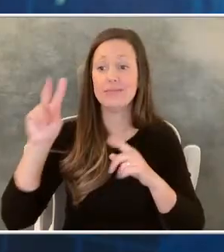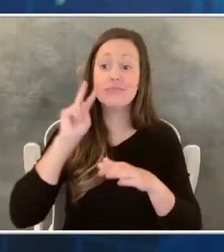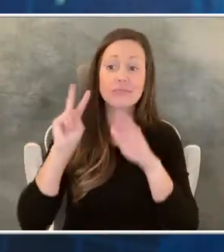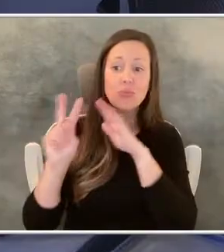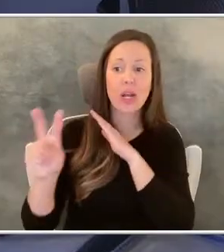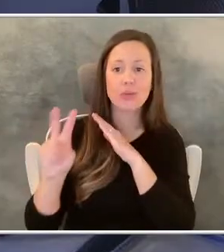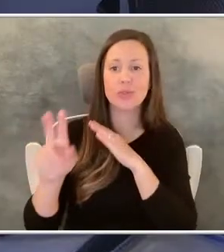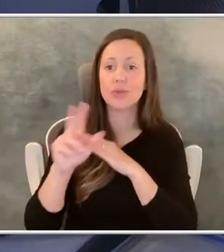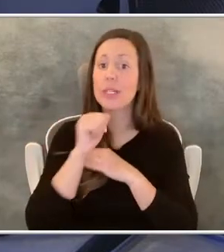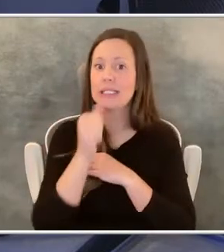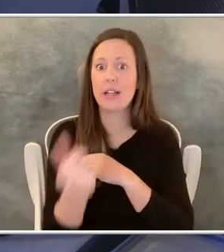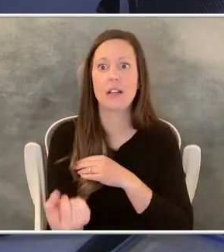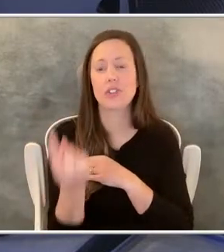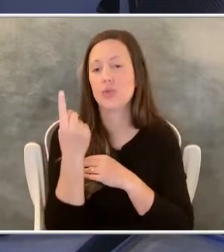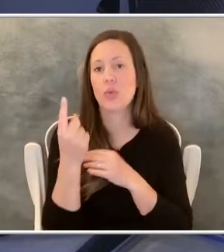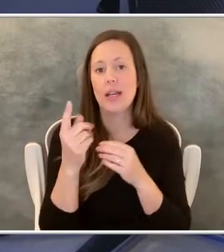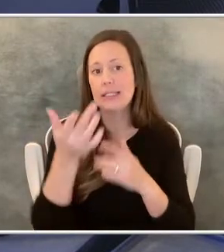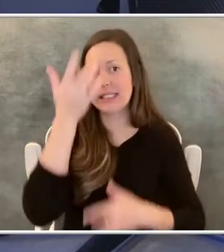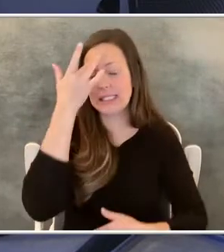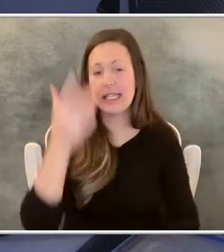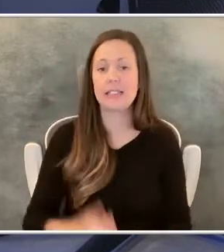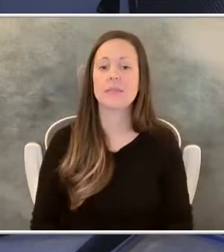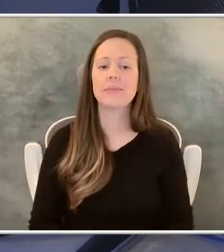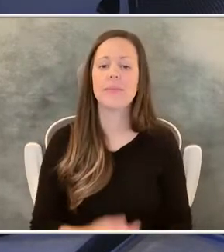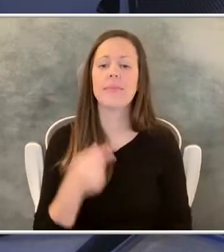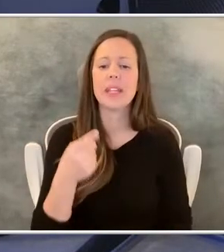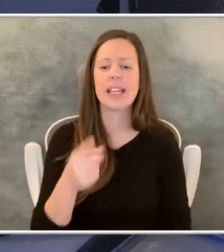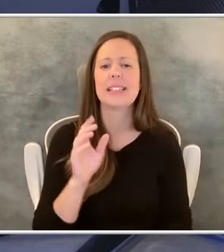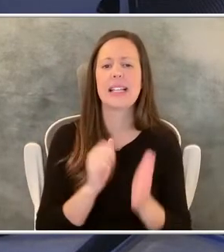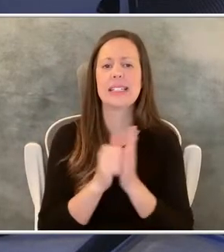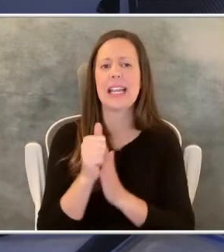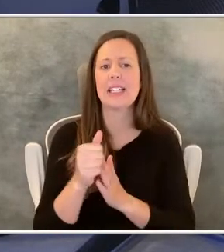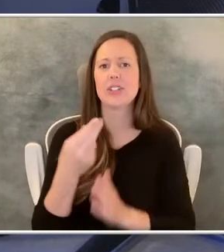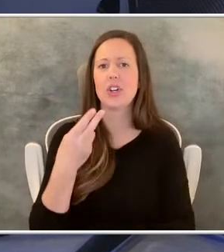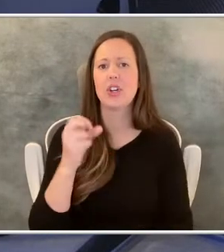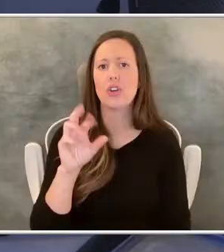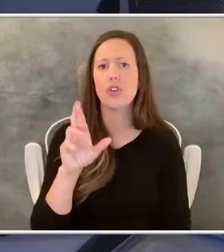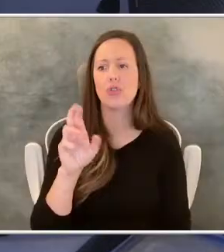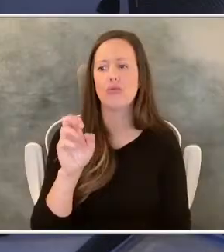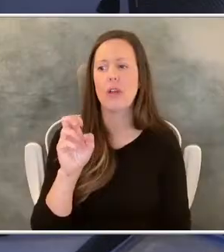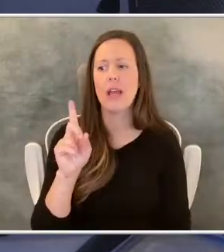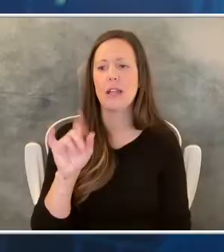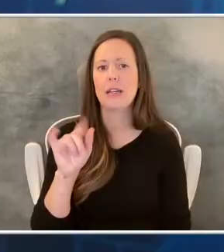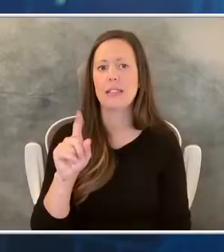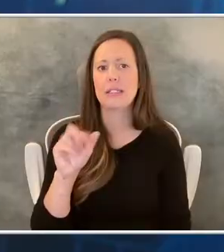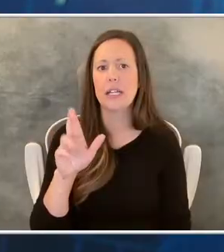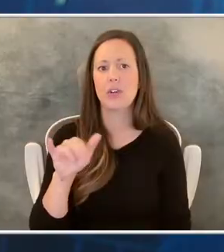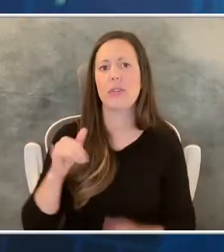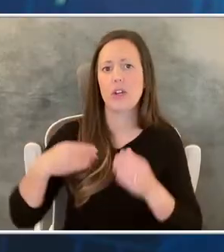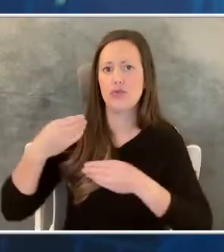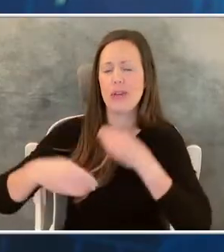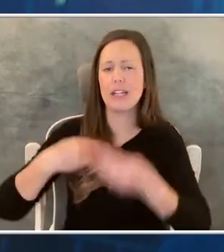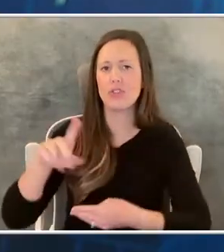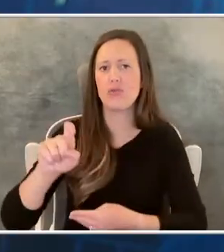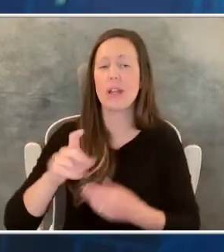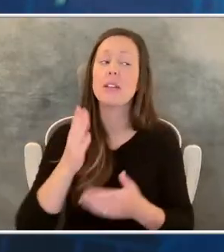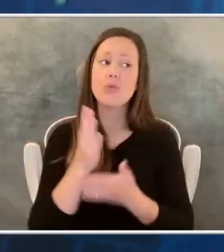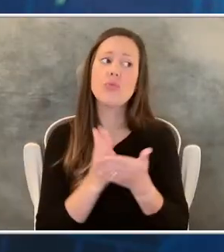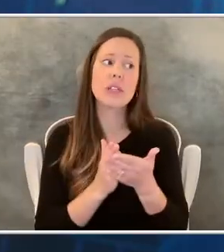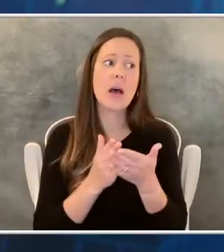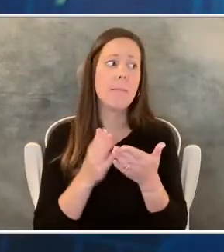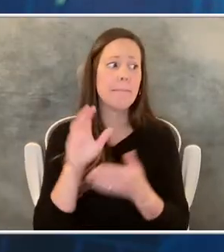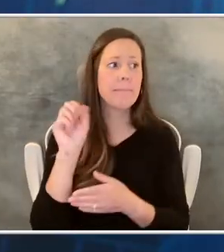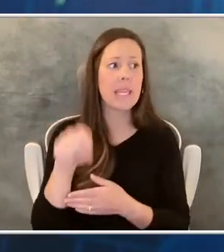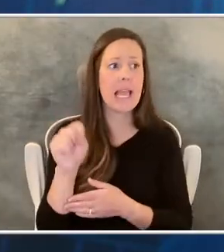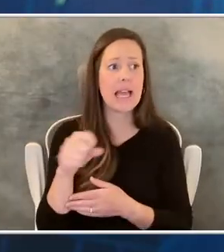disease. Jean is asking, is this cancer hereditary in any way? So some cancers are, for those who are